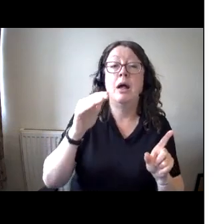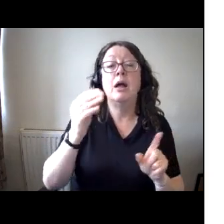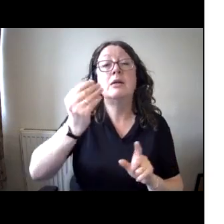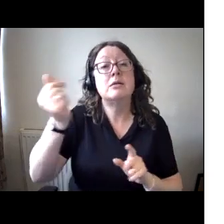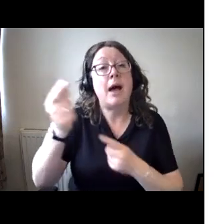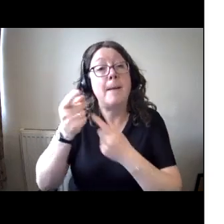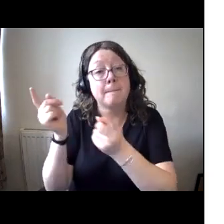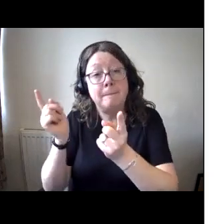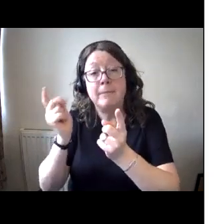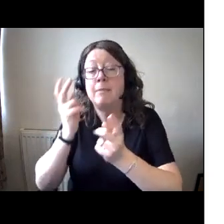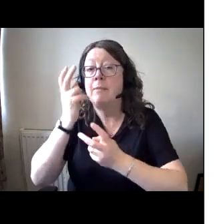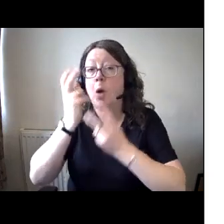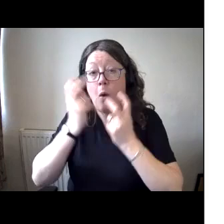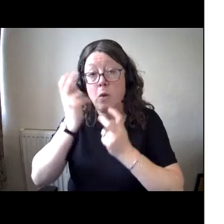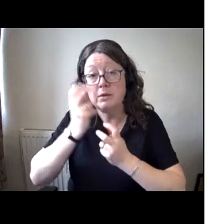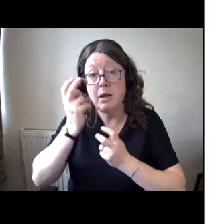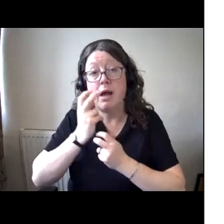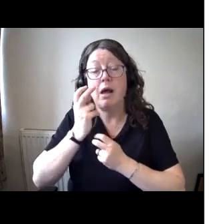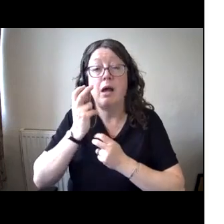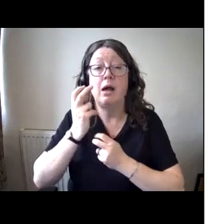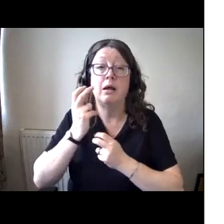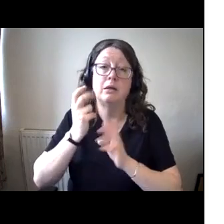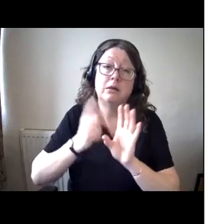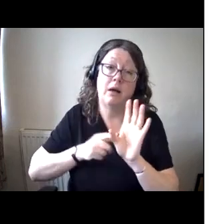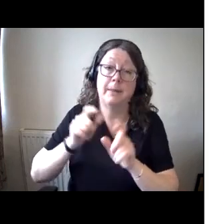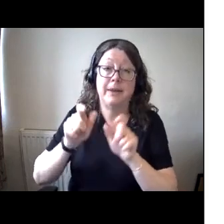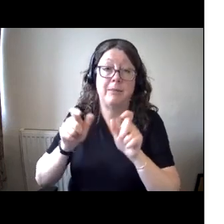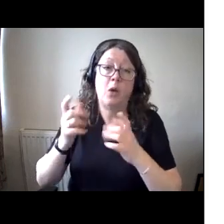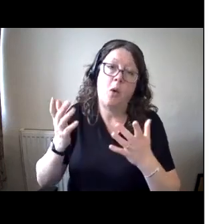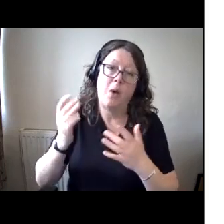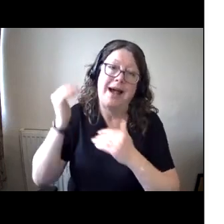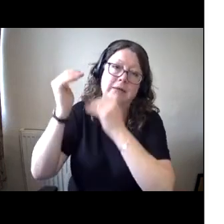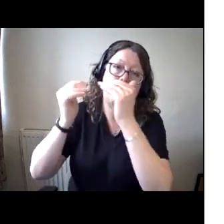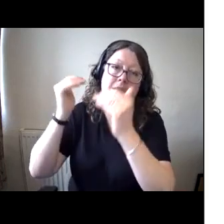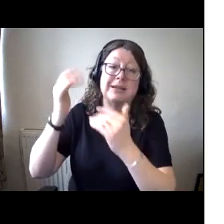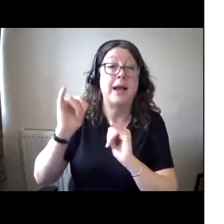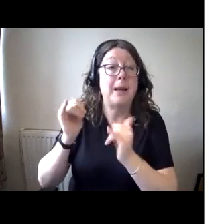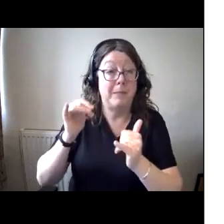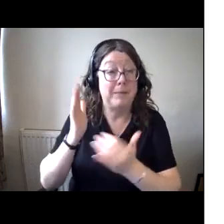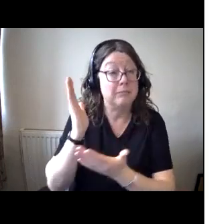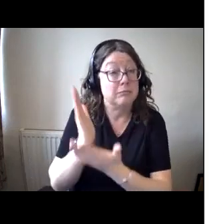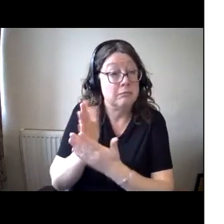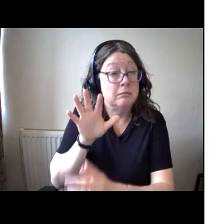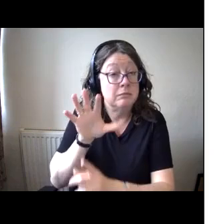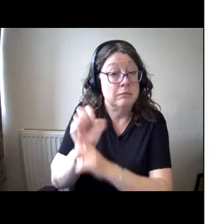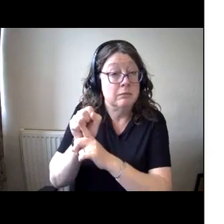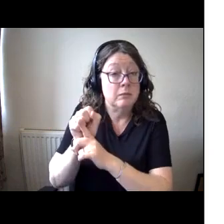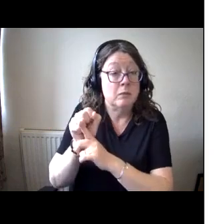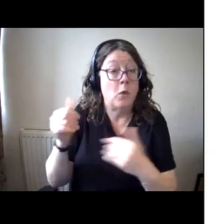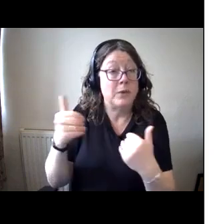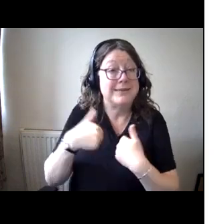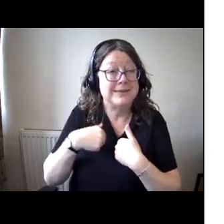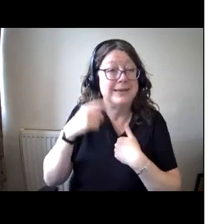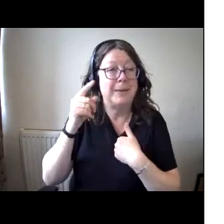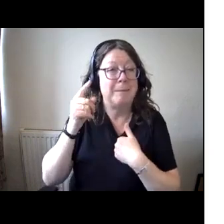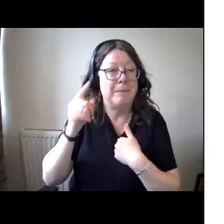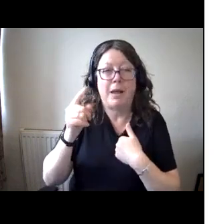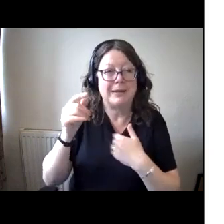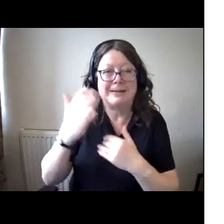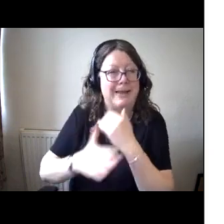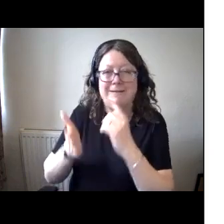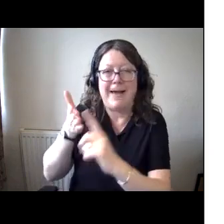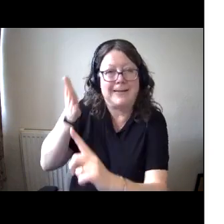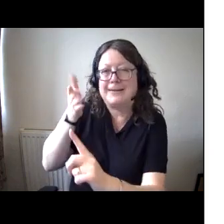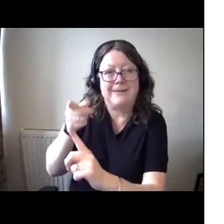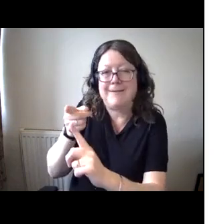that they are not necessarily picked up on or identified, but when we reflect back, we can see